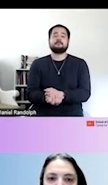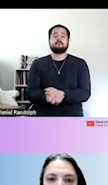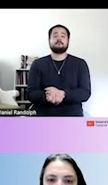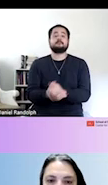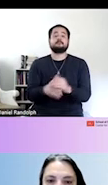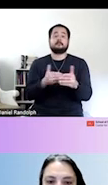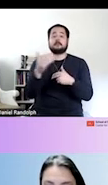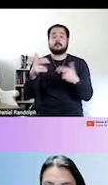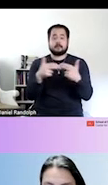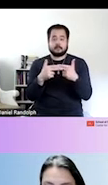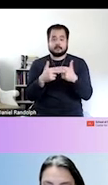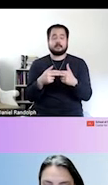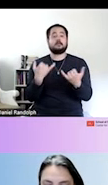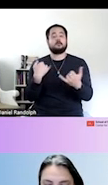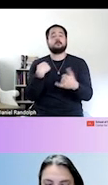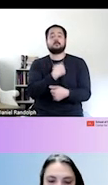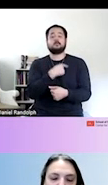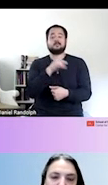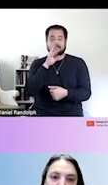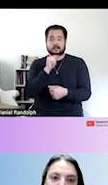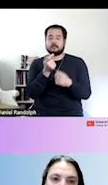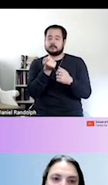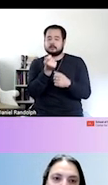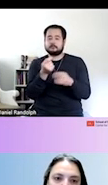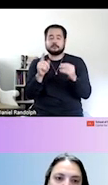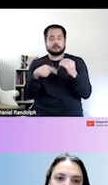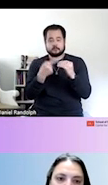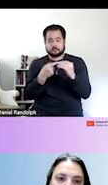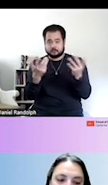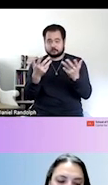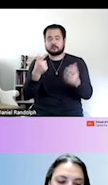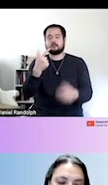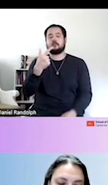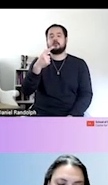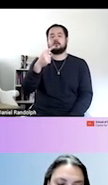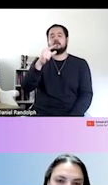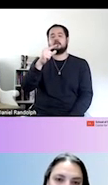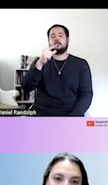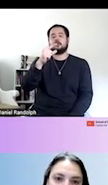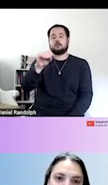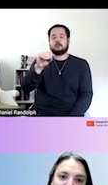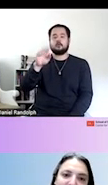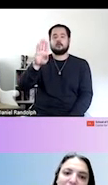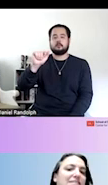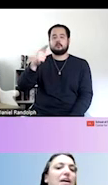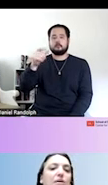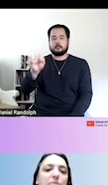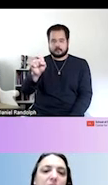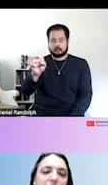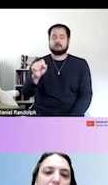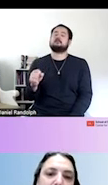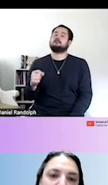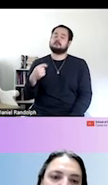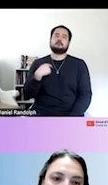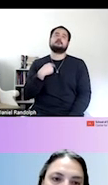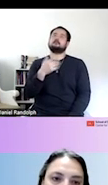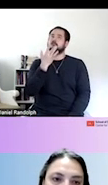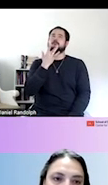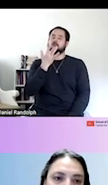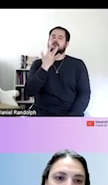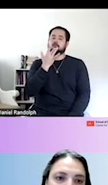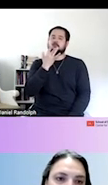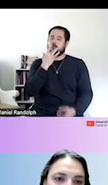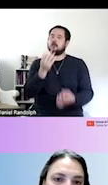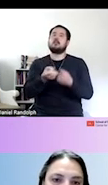A little bit about go bags. I'm a huge fan of go bags. We use these, and I will tell you that a lot of the nurses that I've had the privilege of working